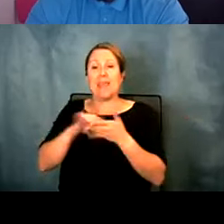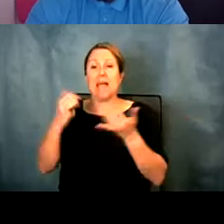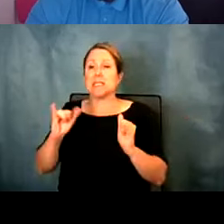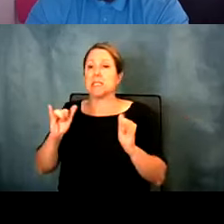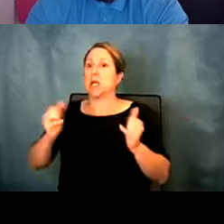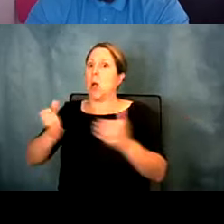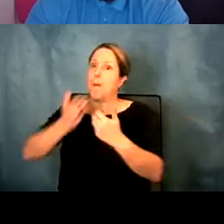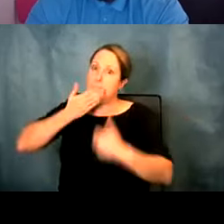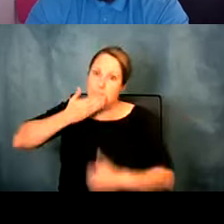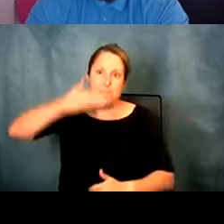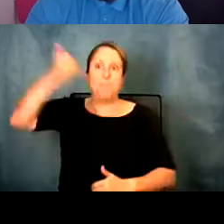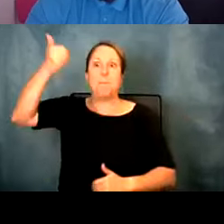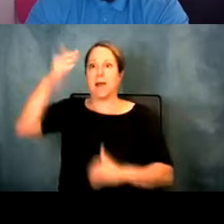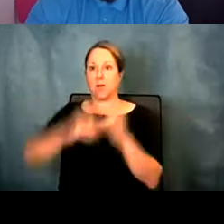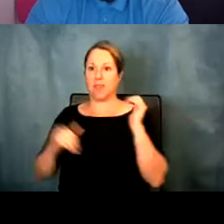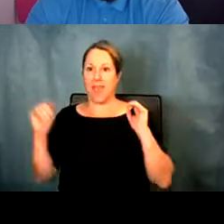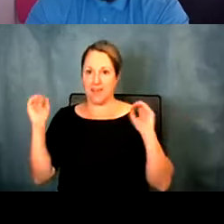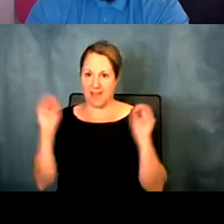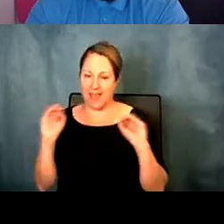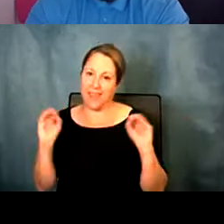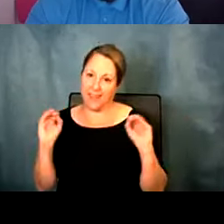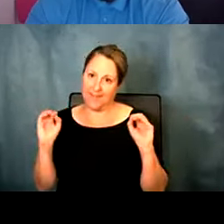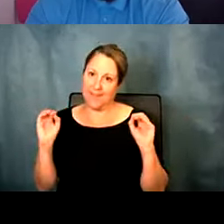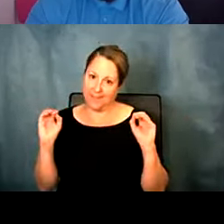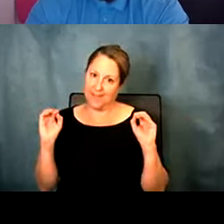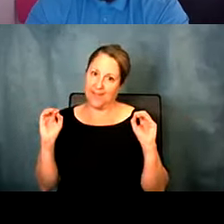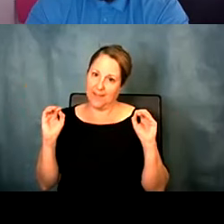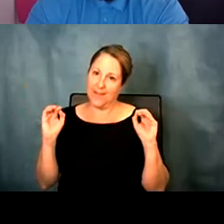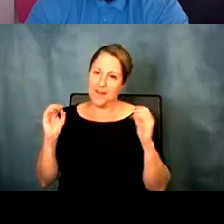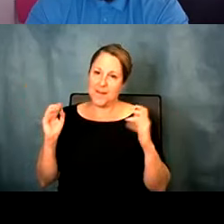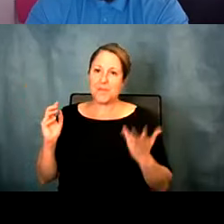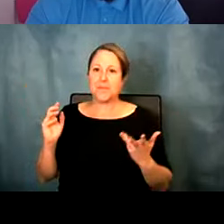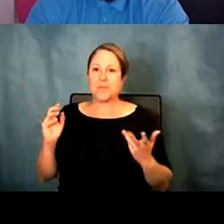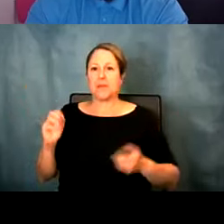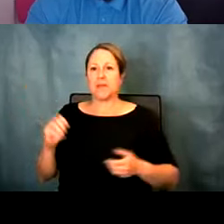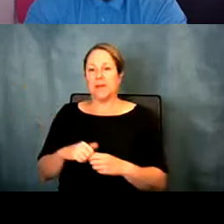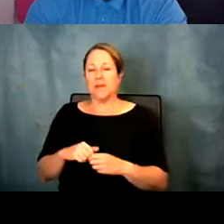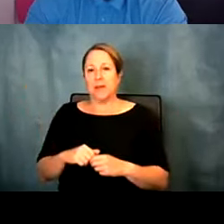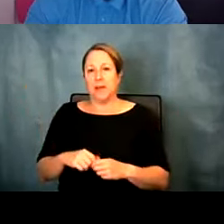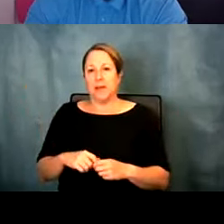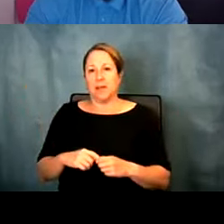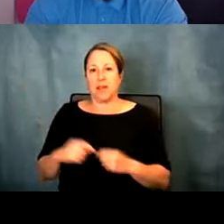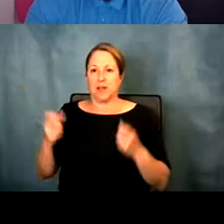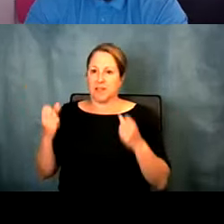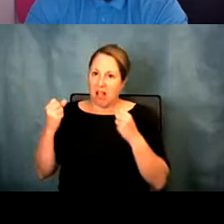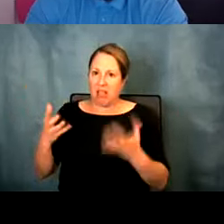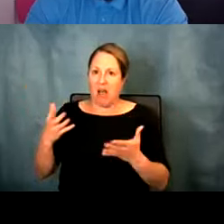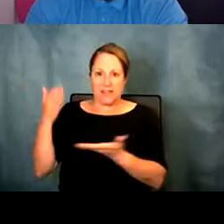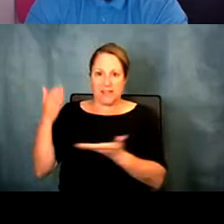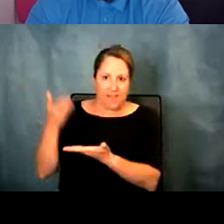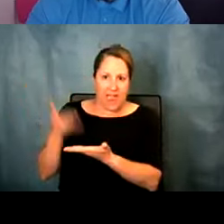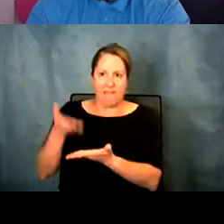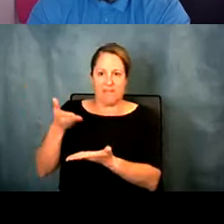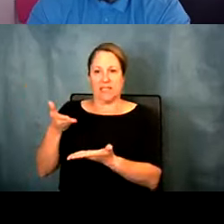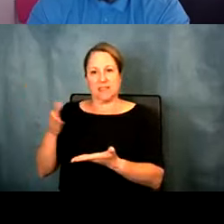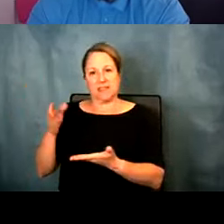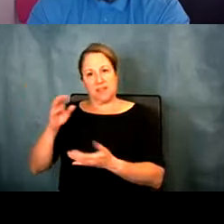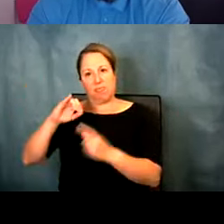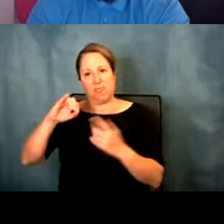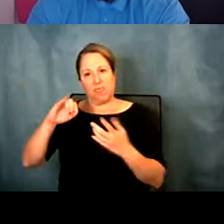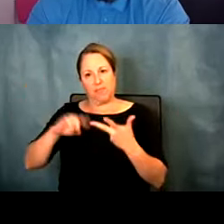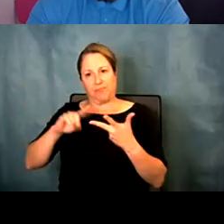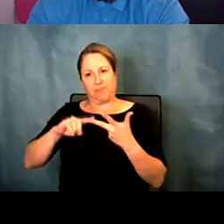better than not getting vaccinated because there's a tremendous amount of evidence that it is strong enough to keep you out